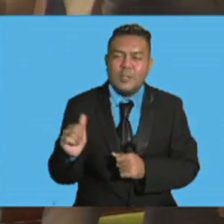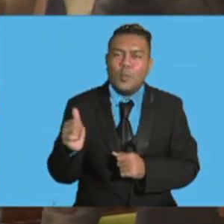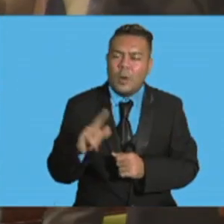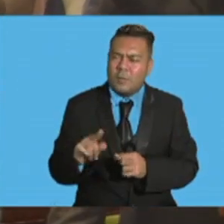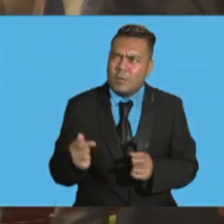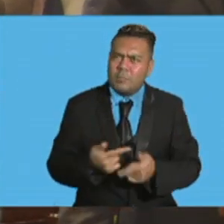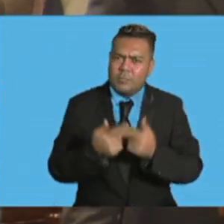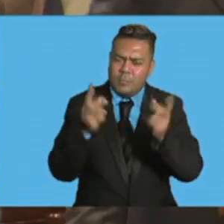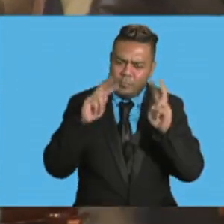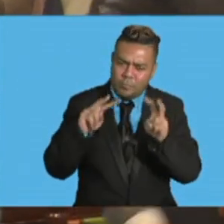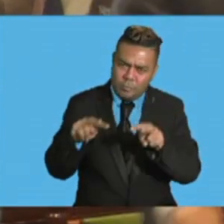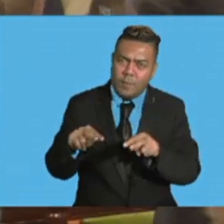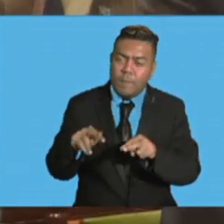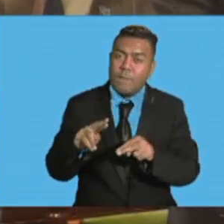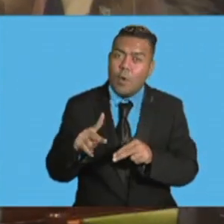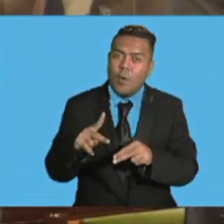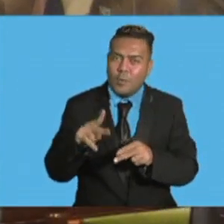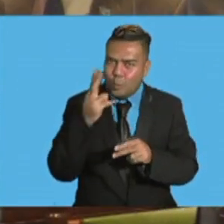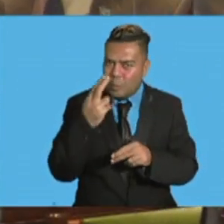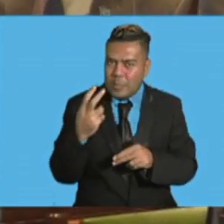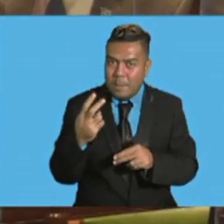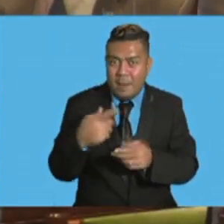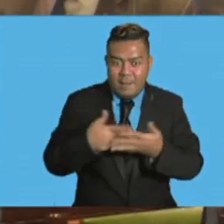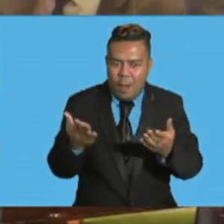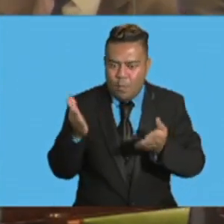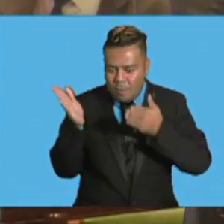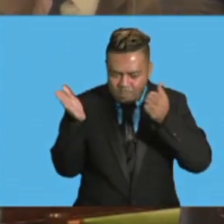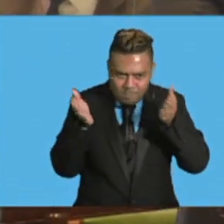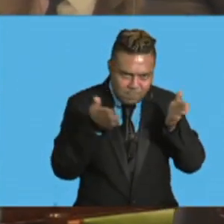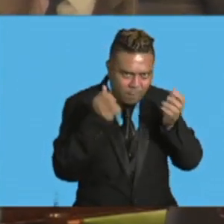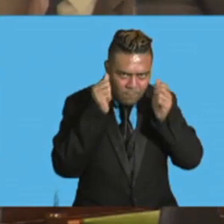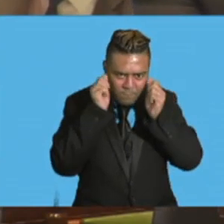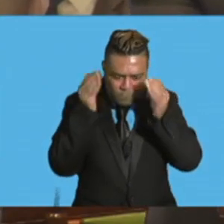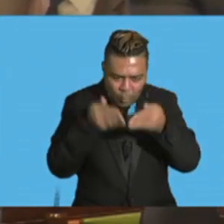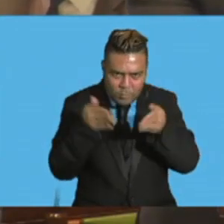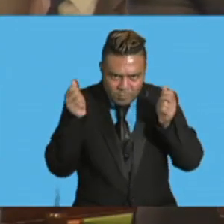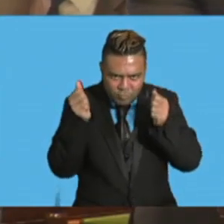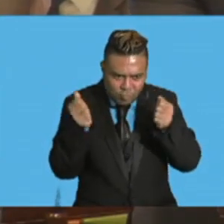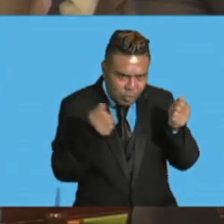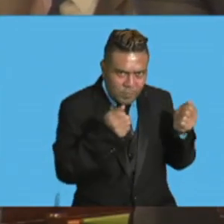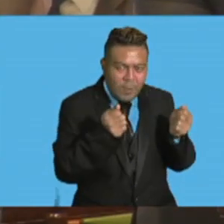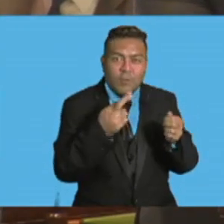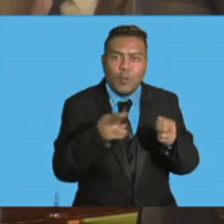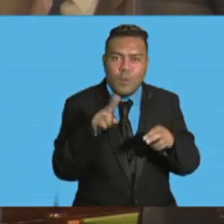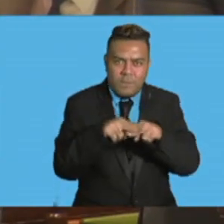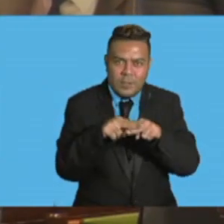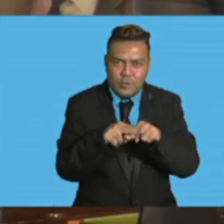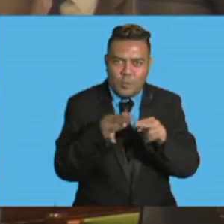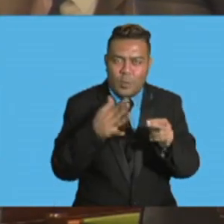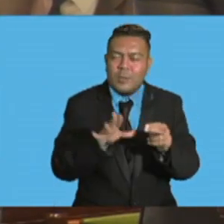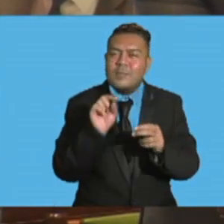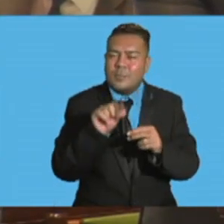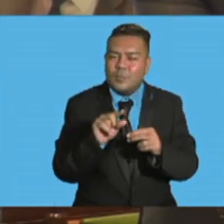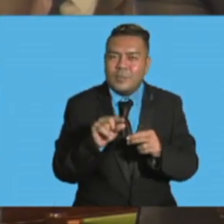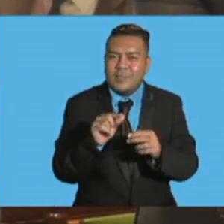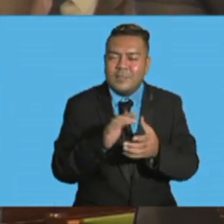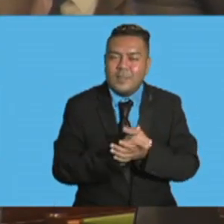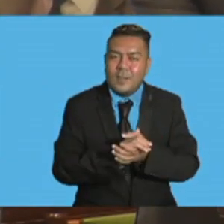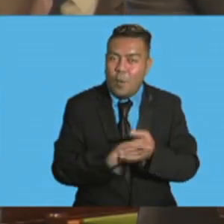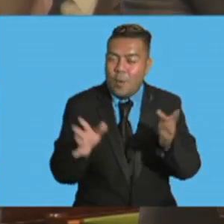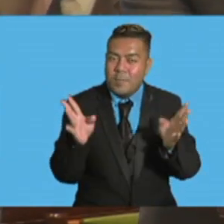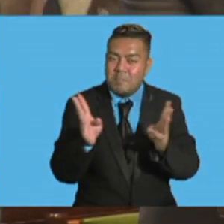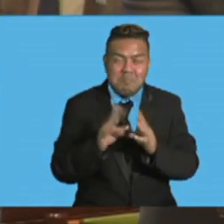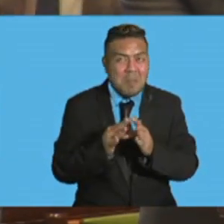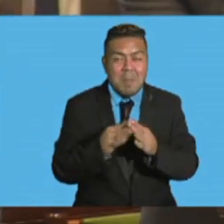tourism. Mr. Speaker, sir, we had, of course, now laid a very solid basis for multilateral meetings, and